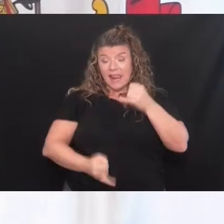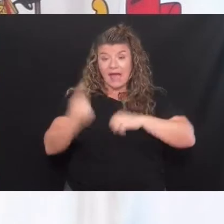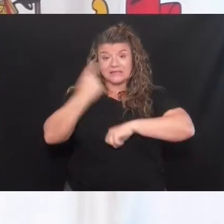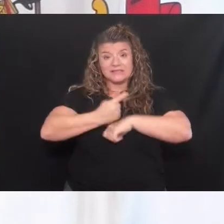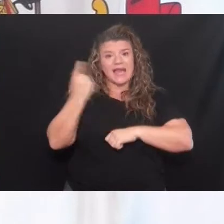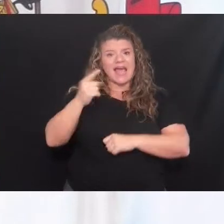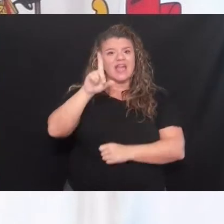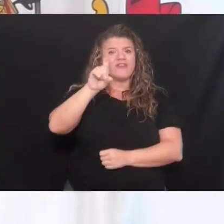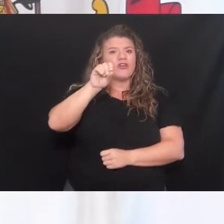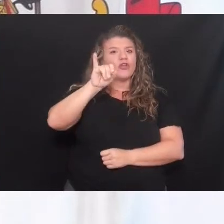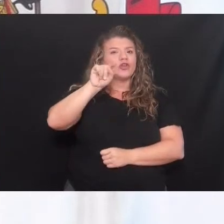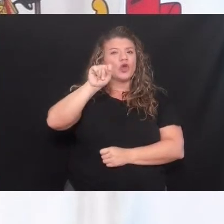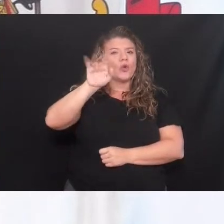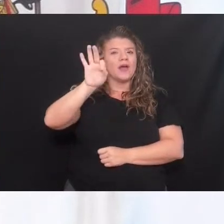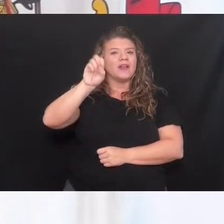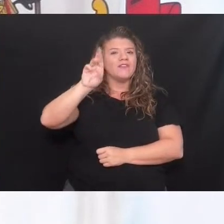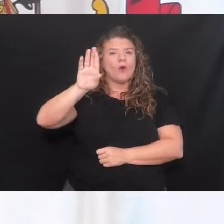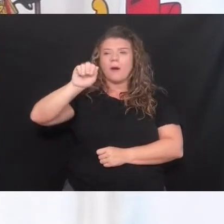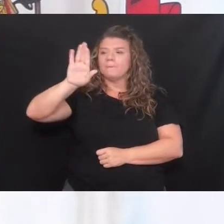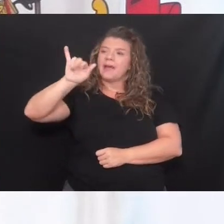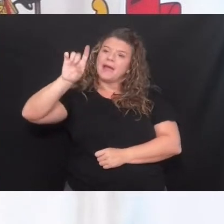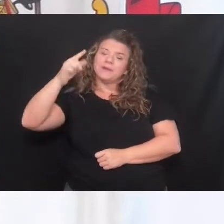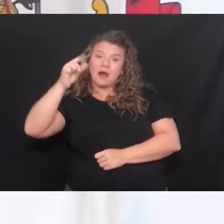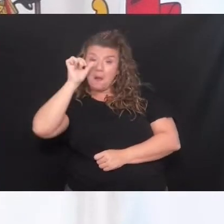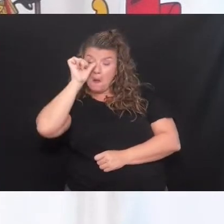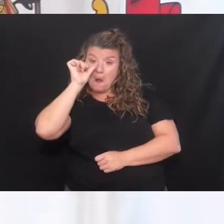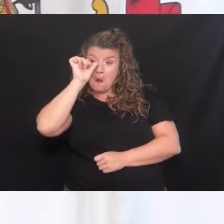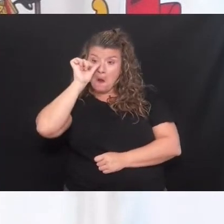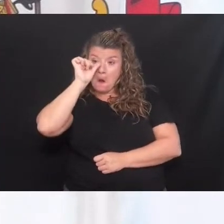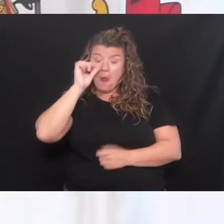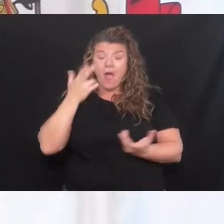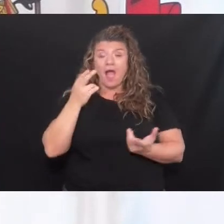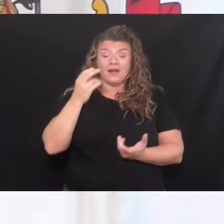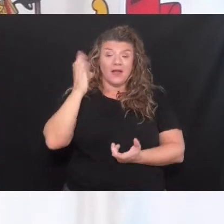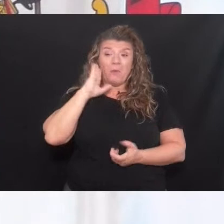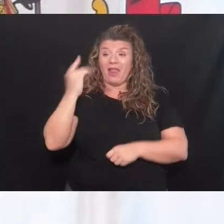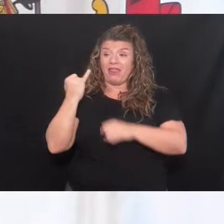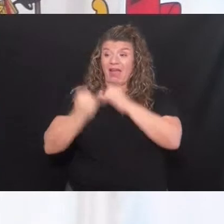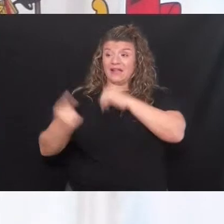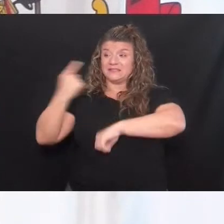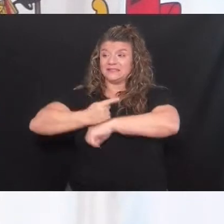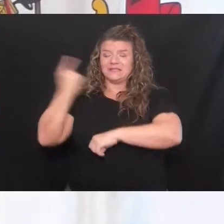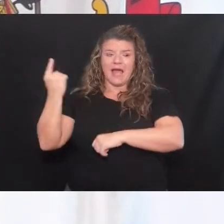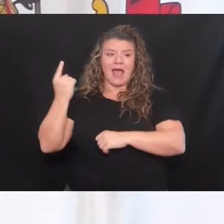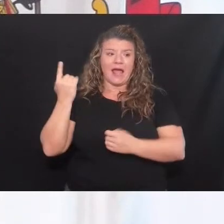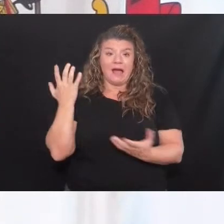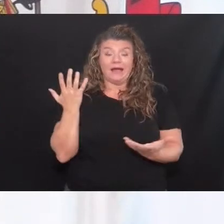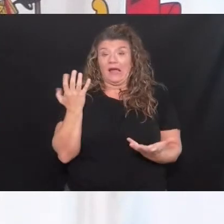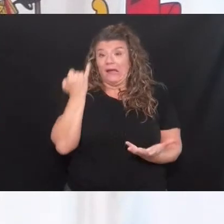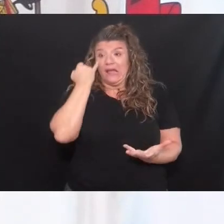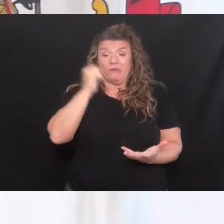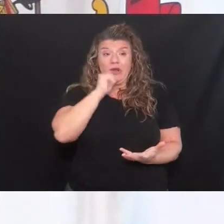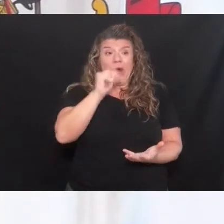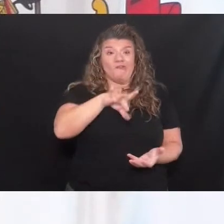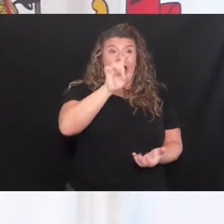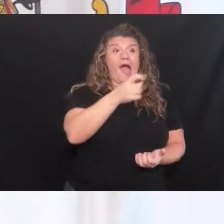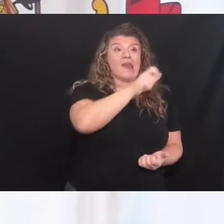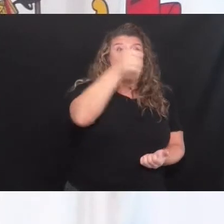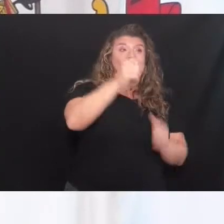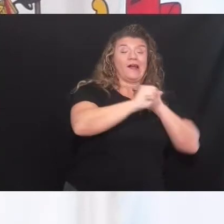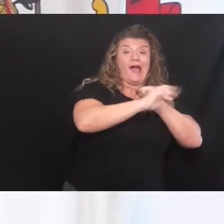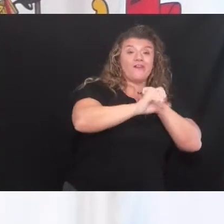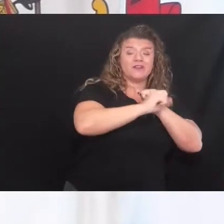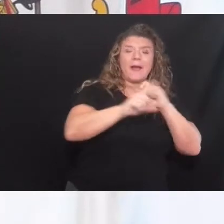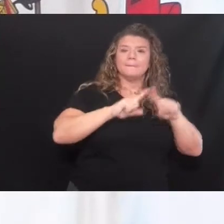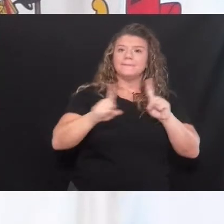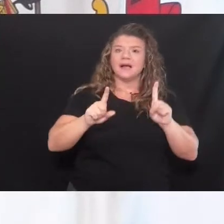day. Our last day, unless we come up with another marketing plan and everything, but tomorrow is the last day. There's